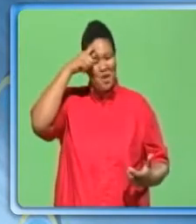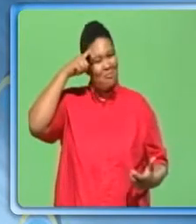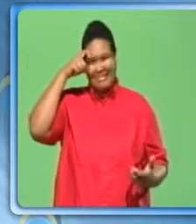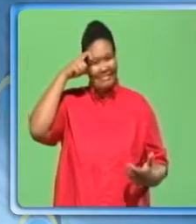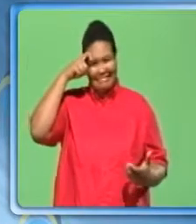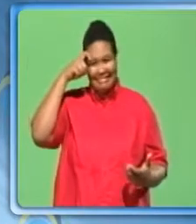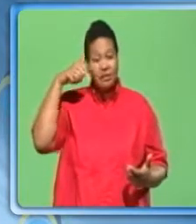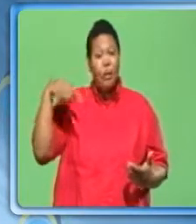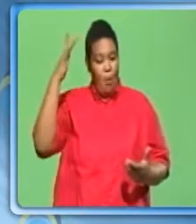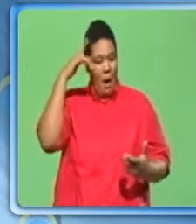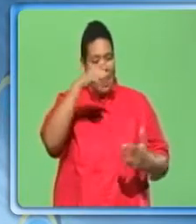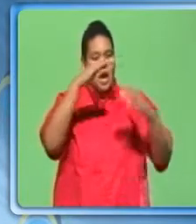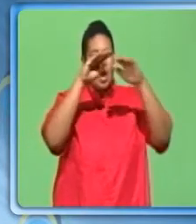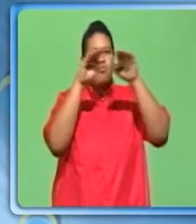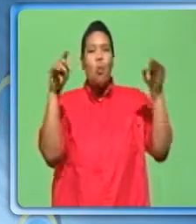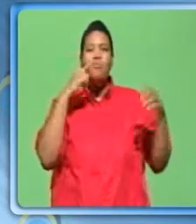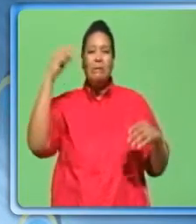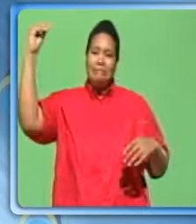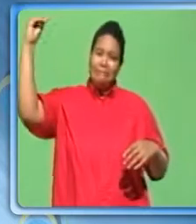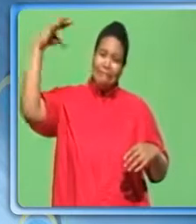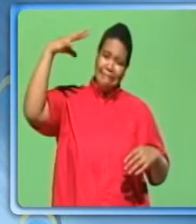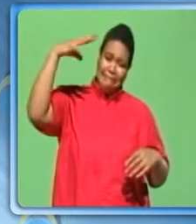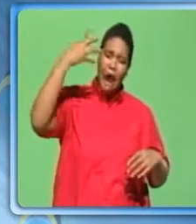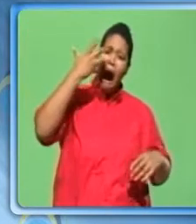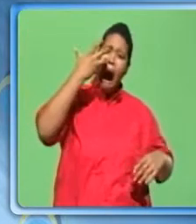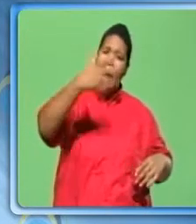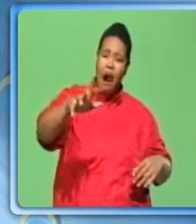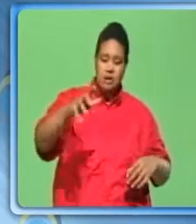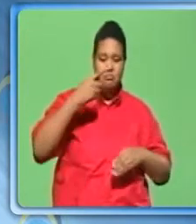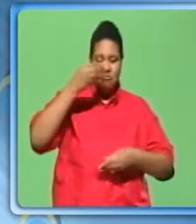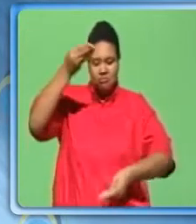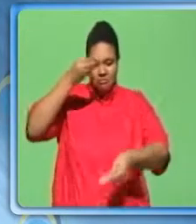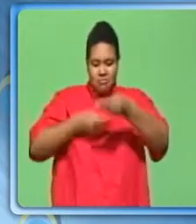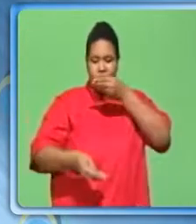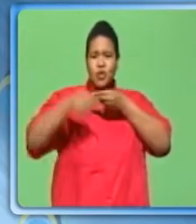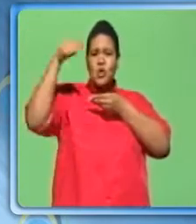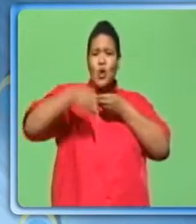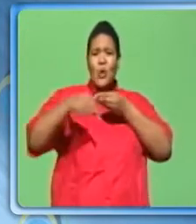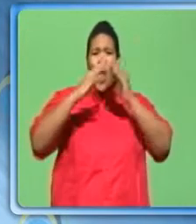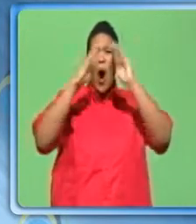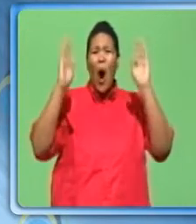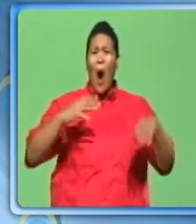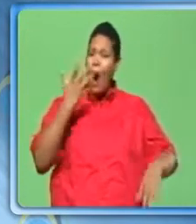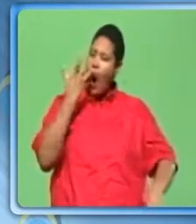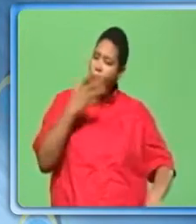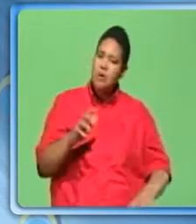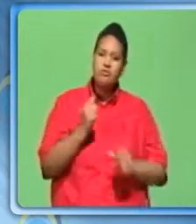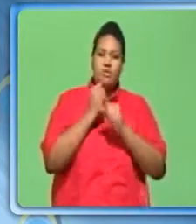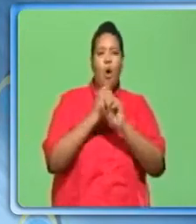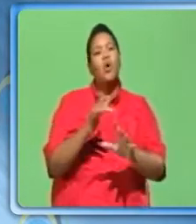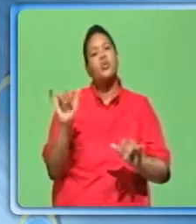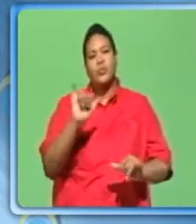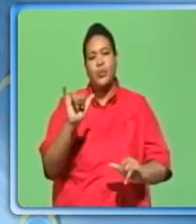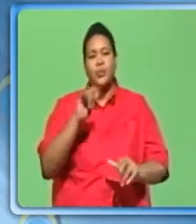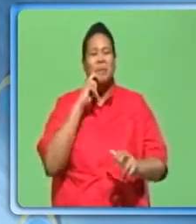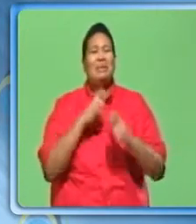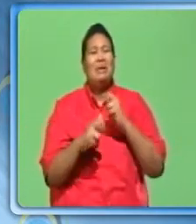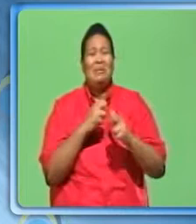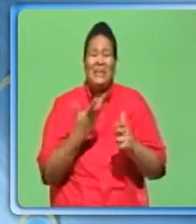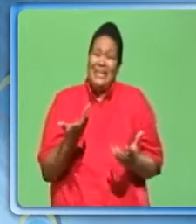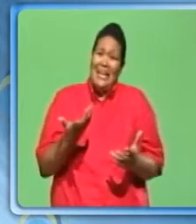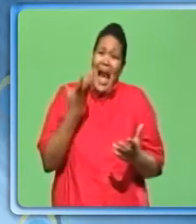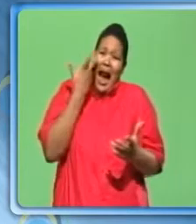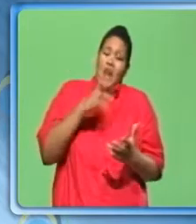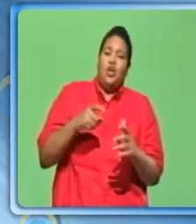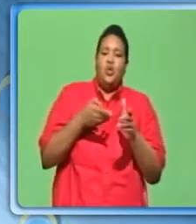these roofs absorb the heat and transfer it to the interiors of the house, which can be difficult to bear in